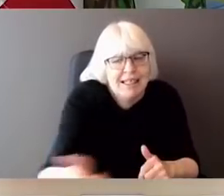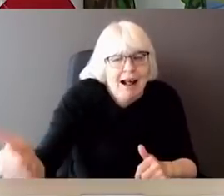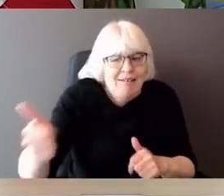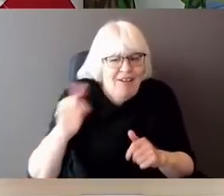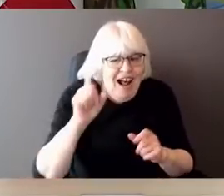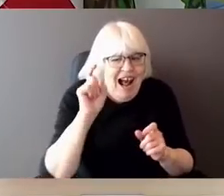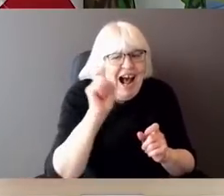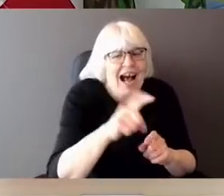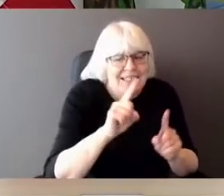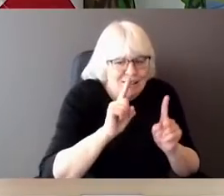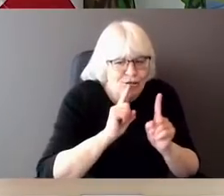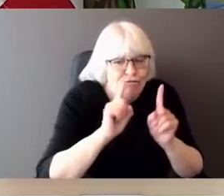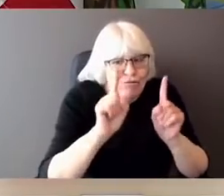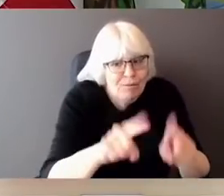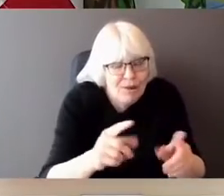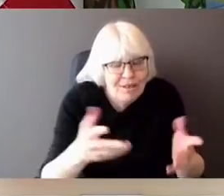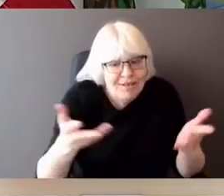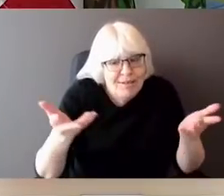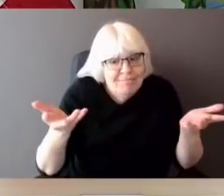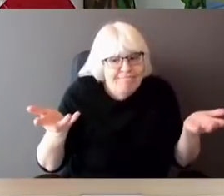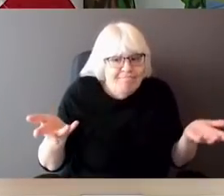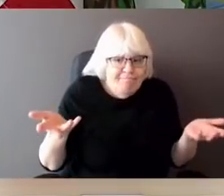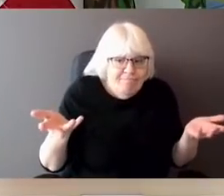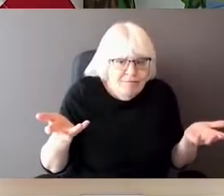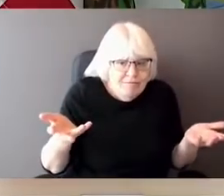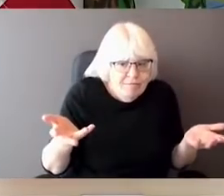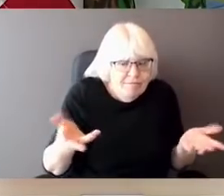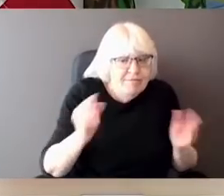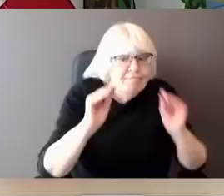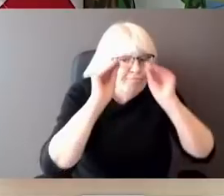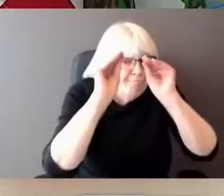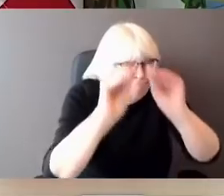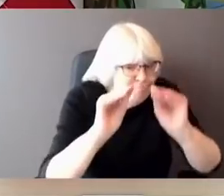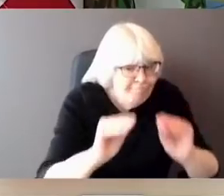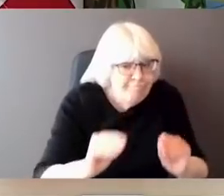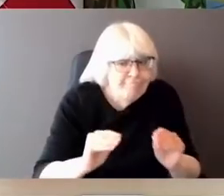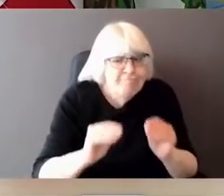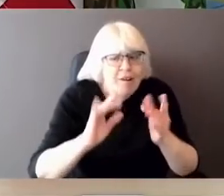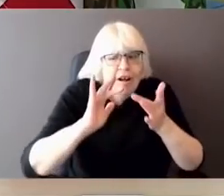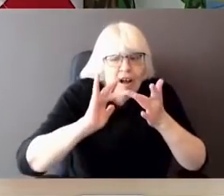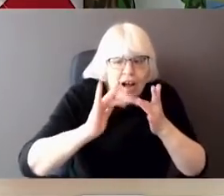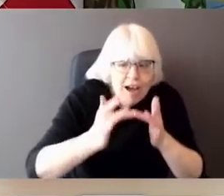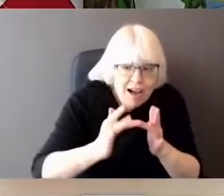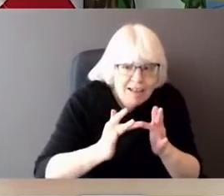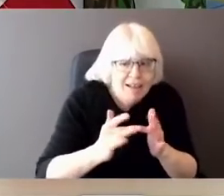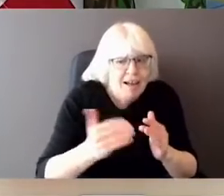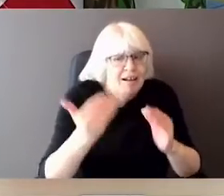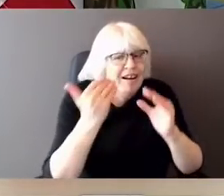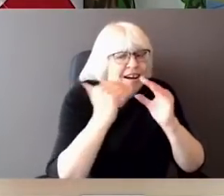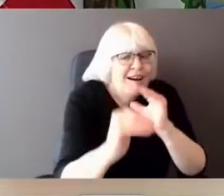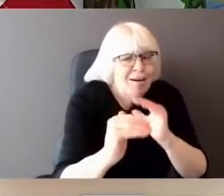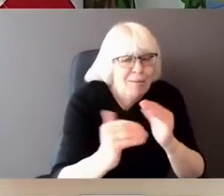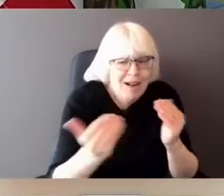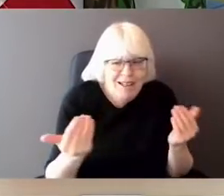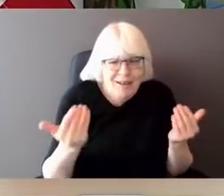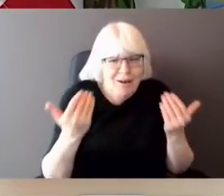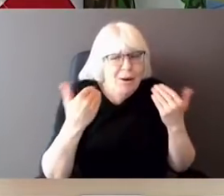reporting mechanism, whether it's a web portal or an email address. And so we know that those are underreported as well.